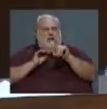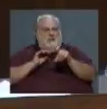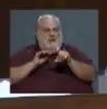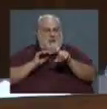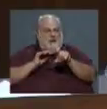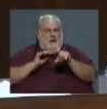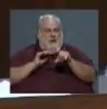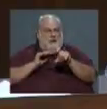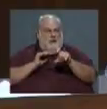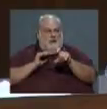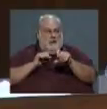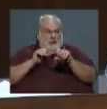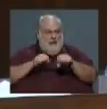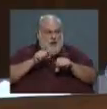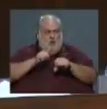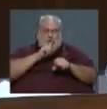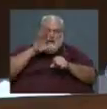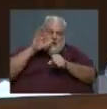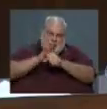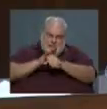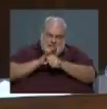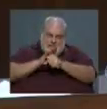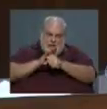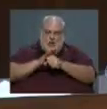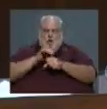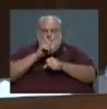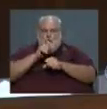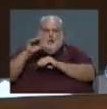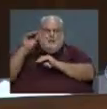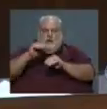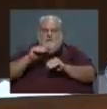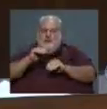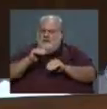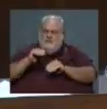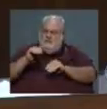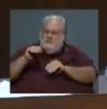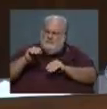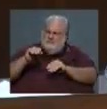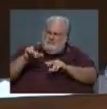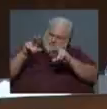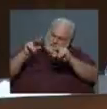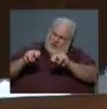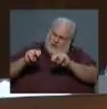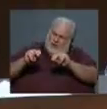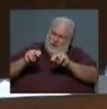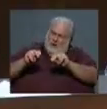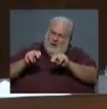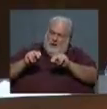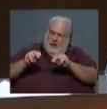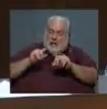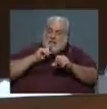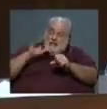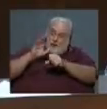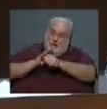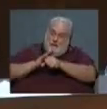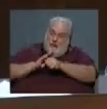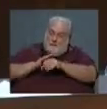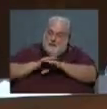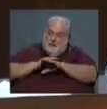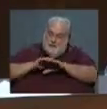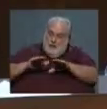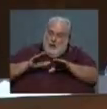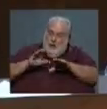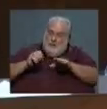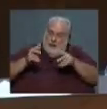applicant, can you guarantee who's coming in there? No. If that's the case, I could guarantee you that there would not have been